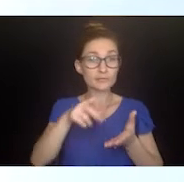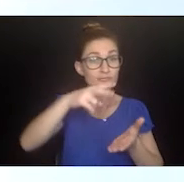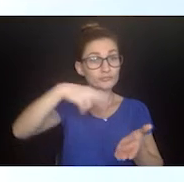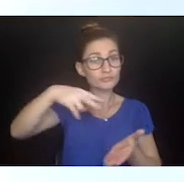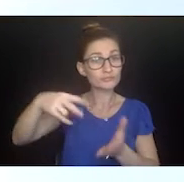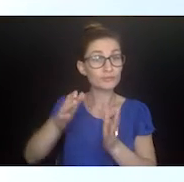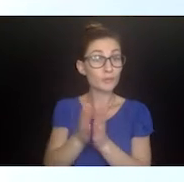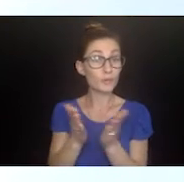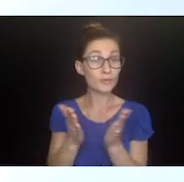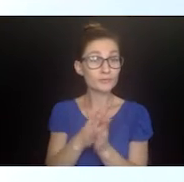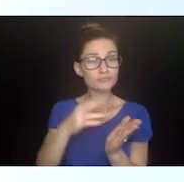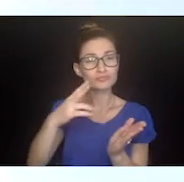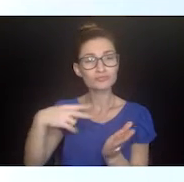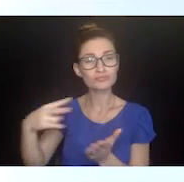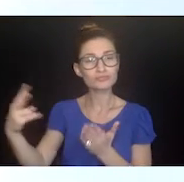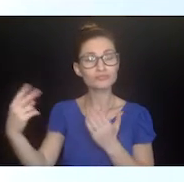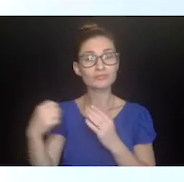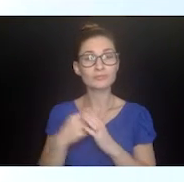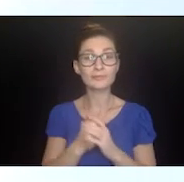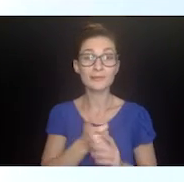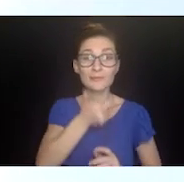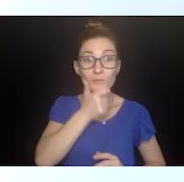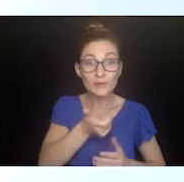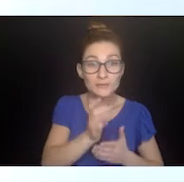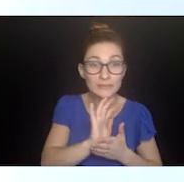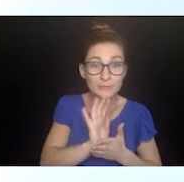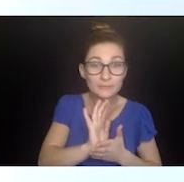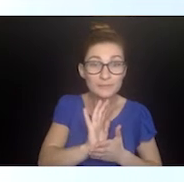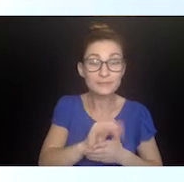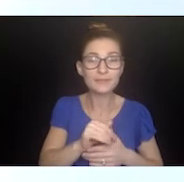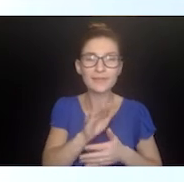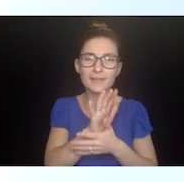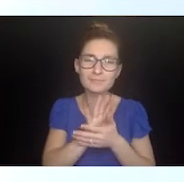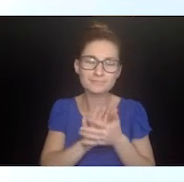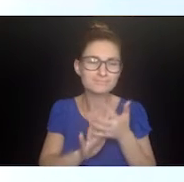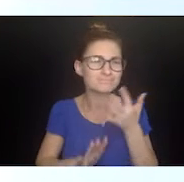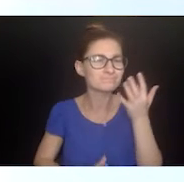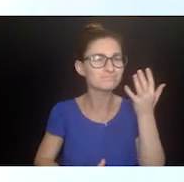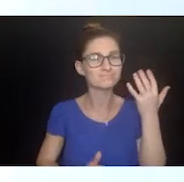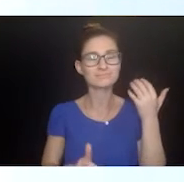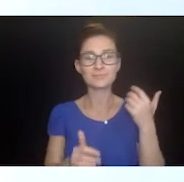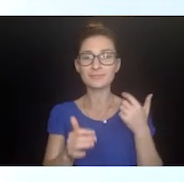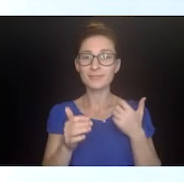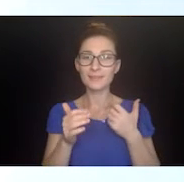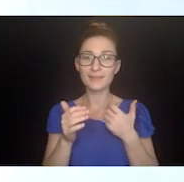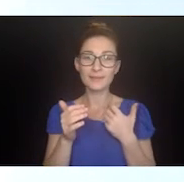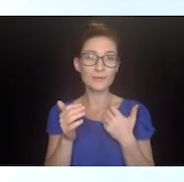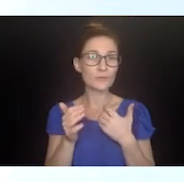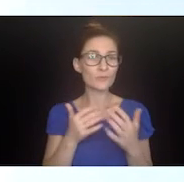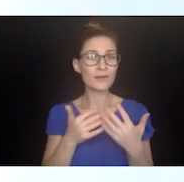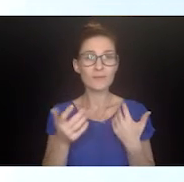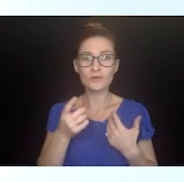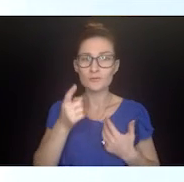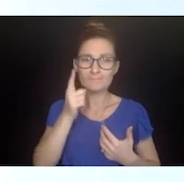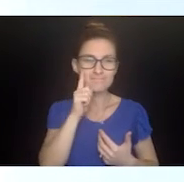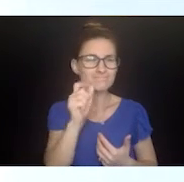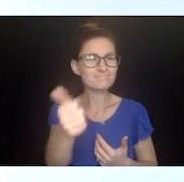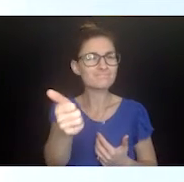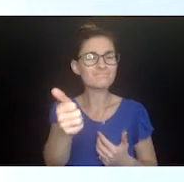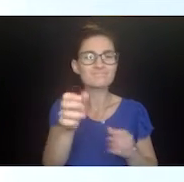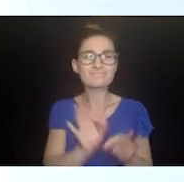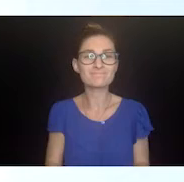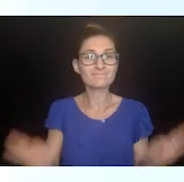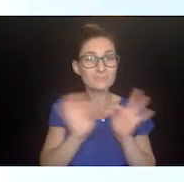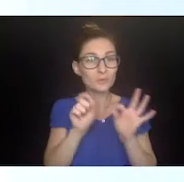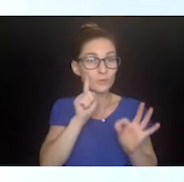authors, or reading different books, or watching documentaries, or whatever mentally your mental